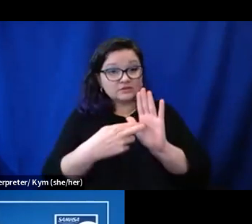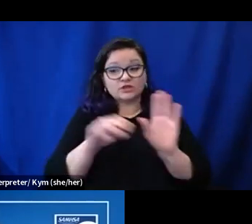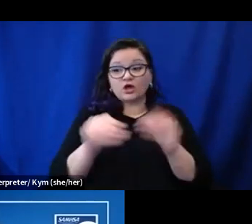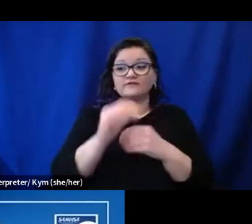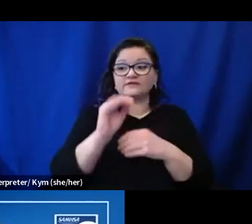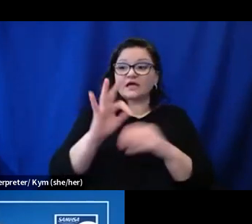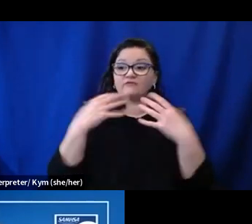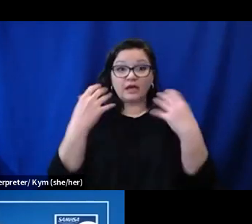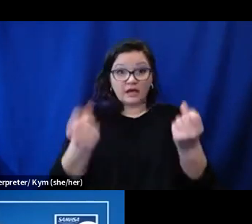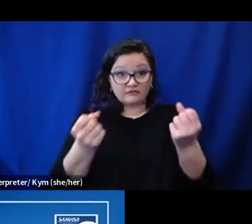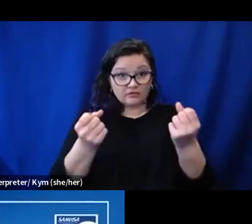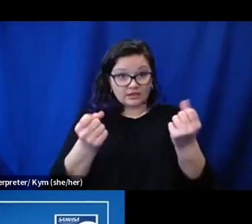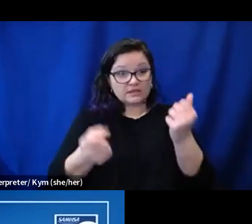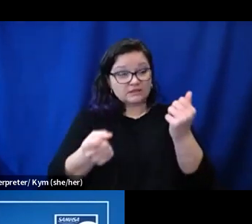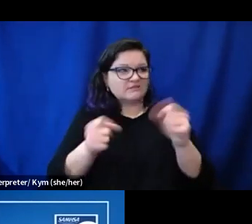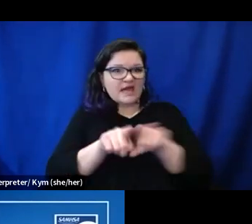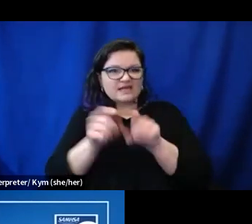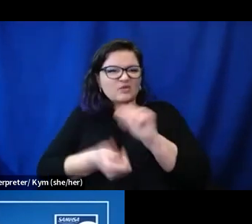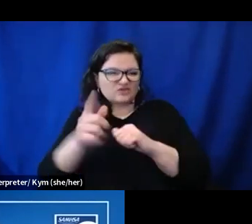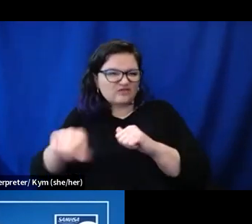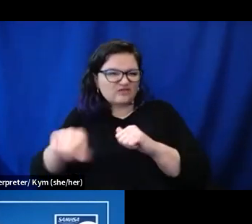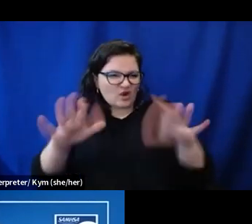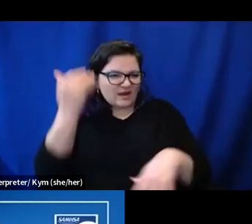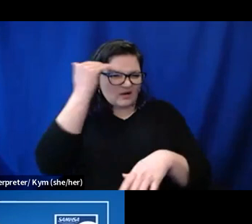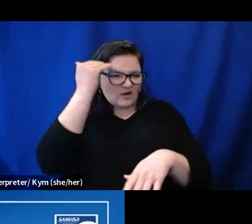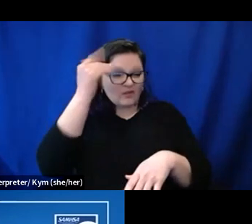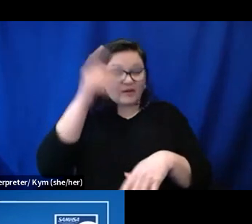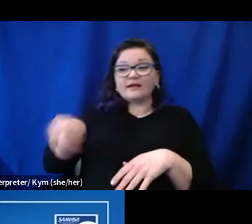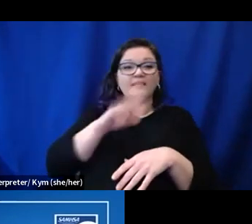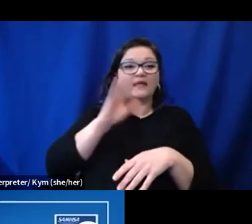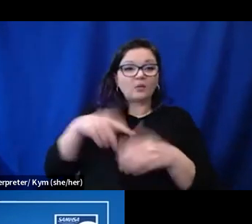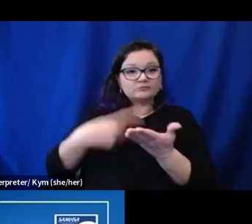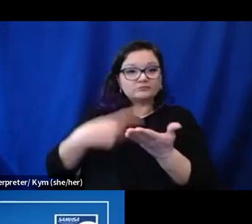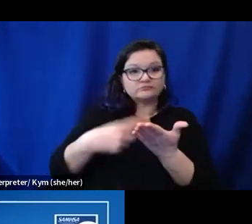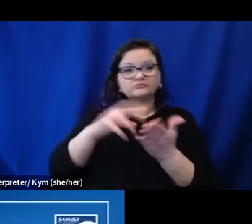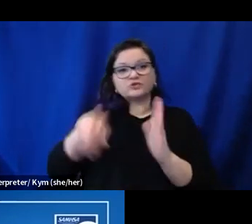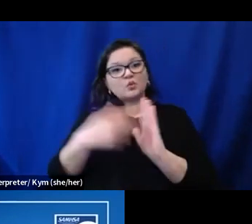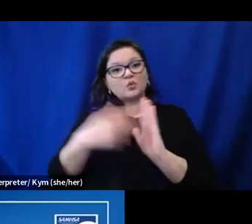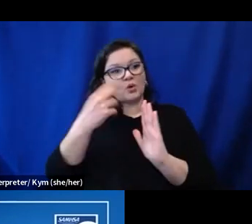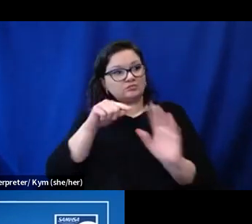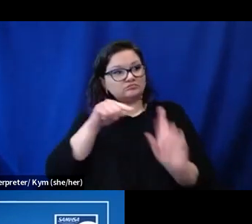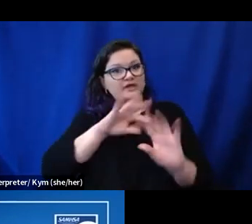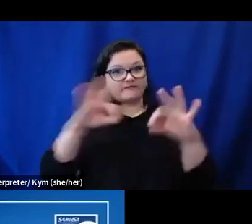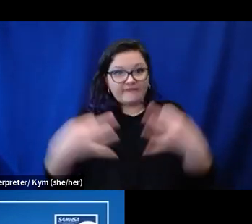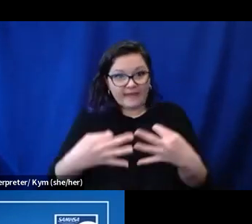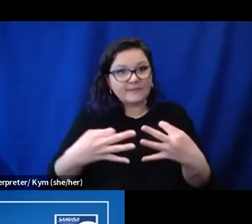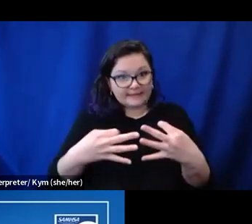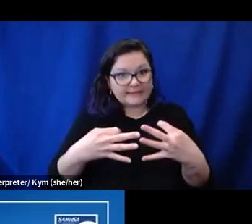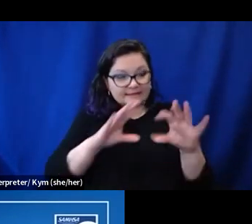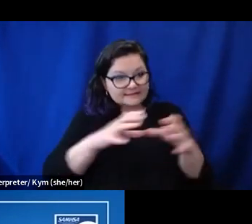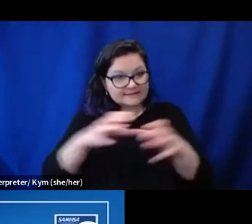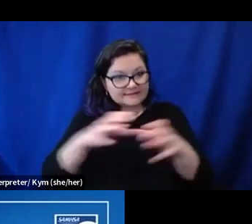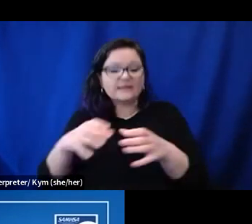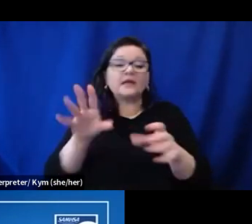of Recovery, as most of you probably already know, and they will be discussing the roles of families. That includes